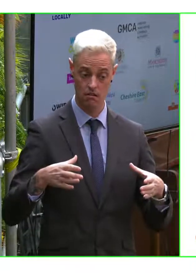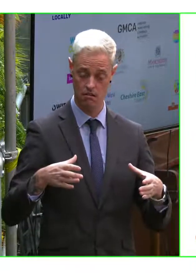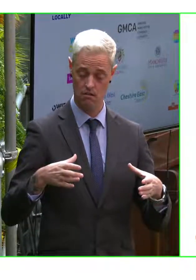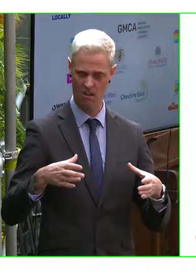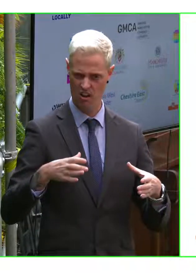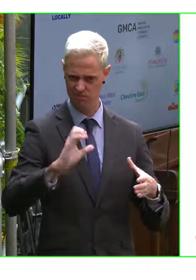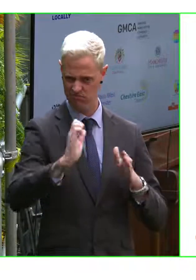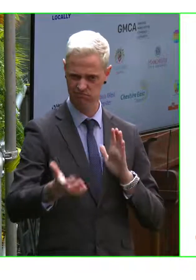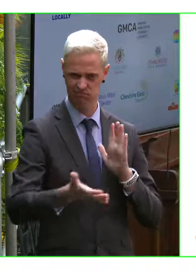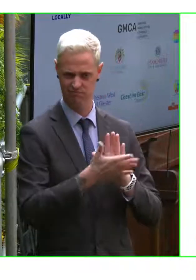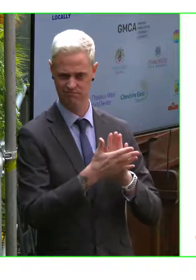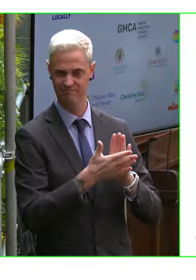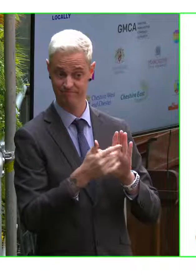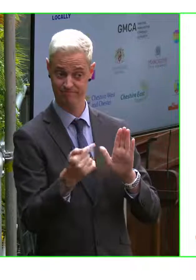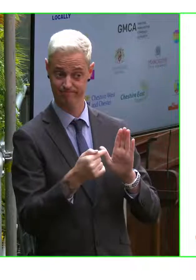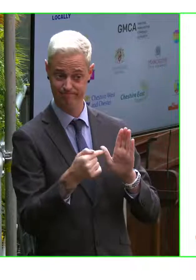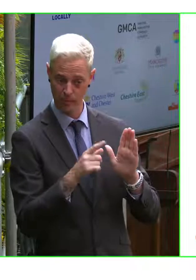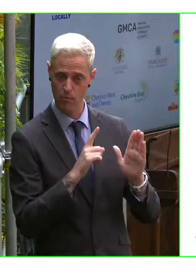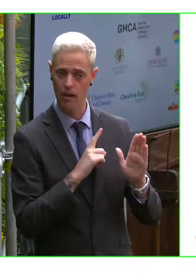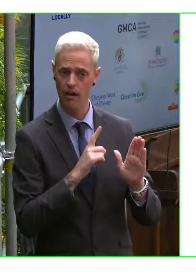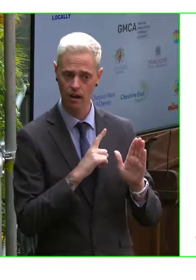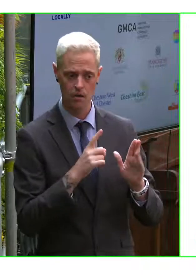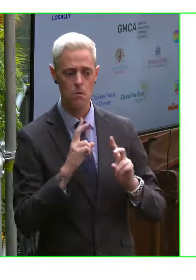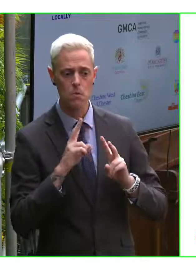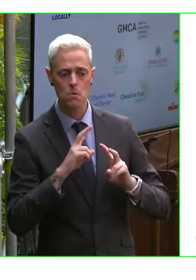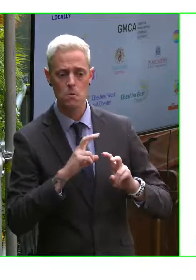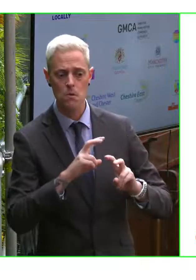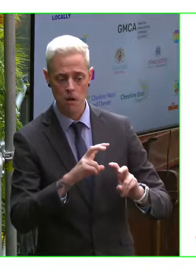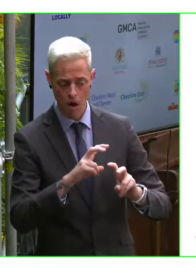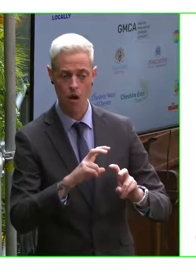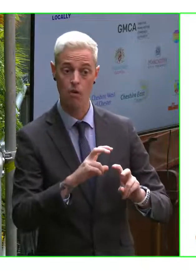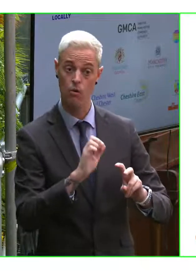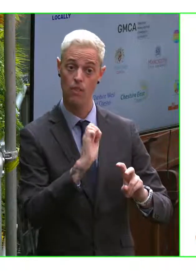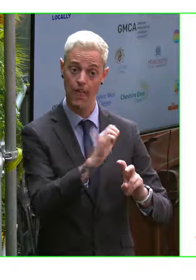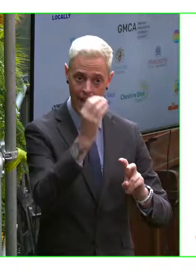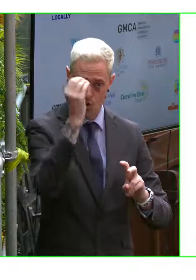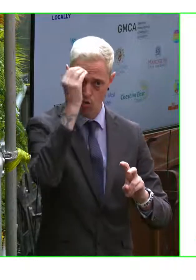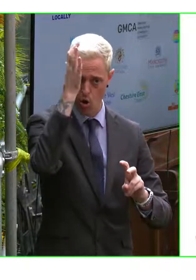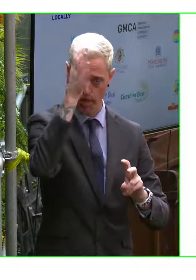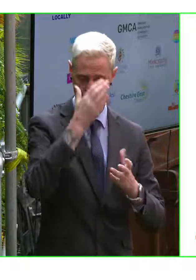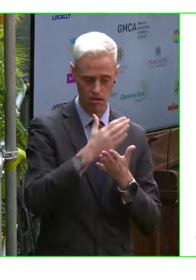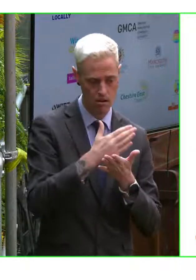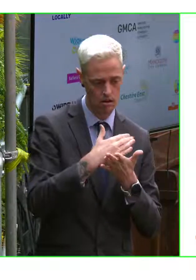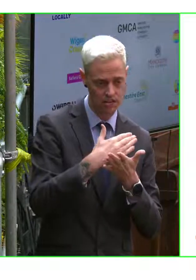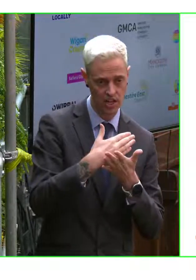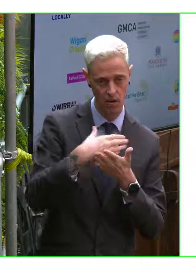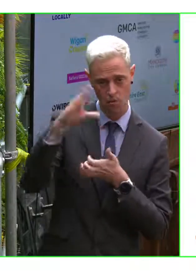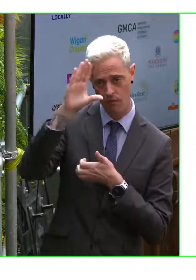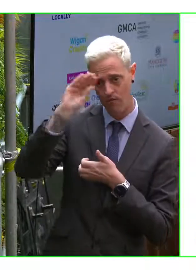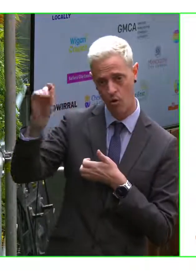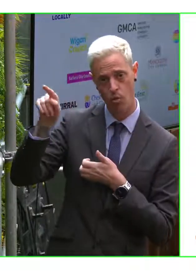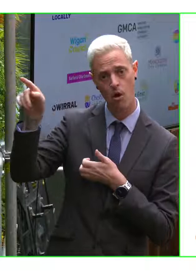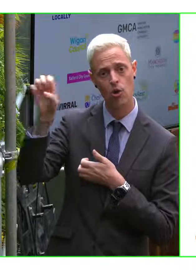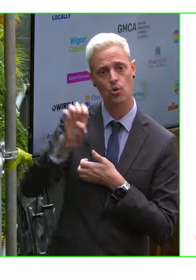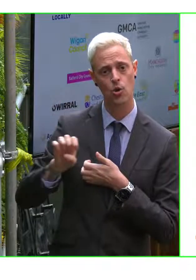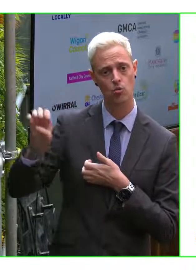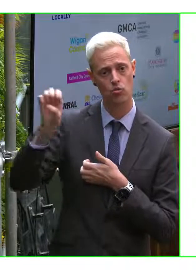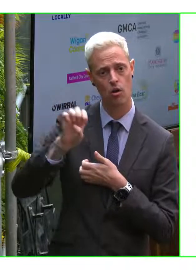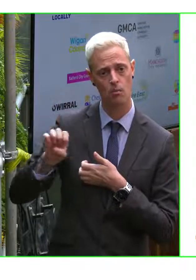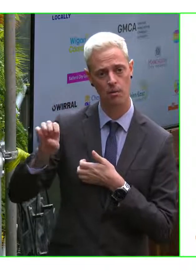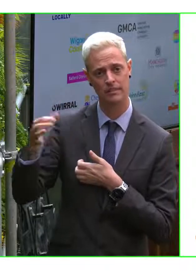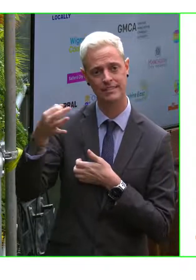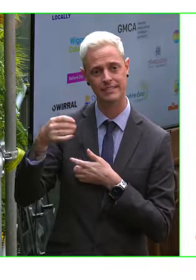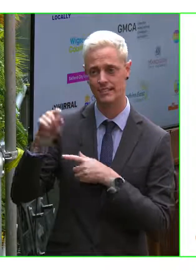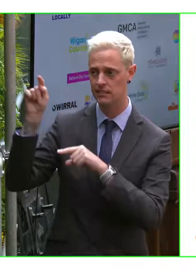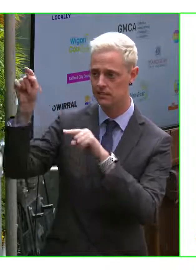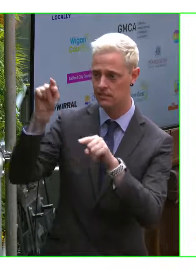reason I've pointed at them separately is they actually are looking to share their knowledge with other European cities to try and help export some